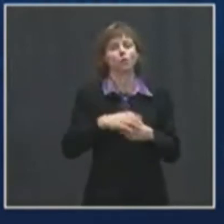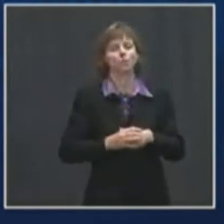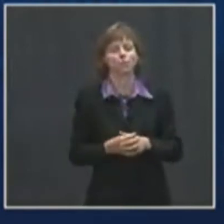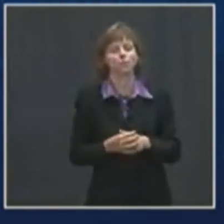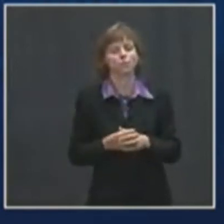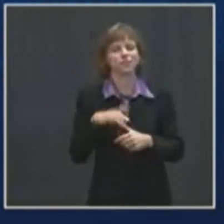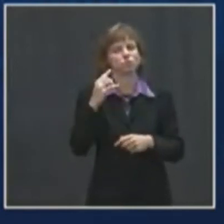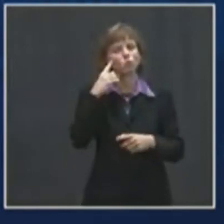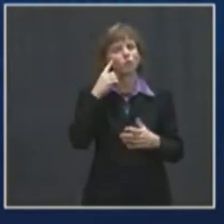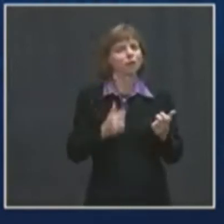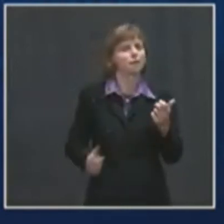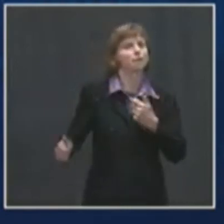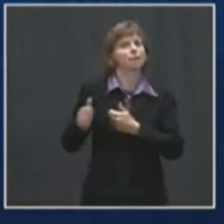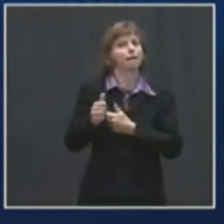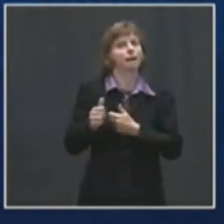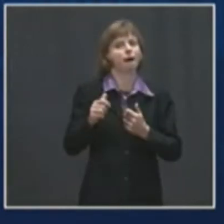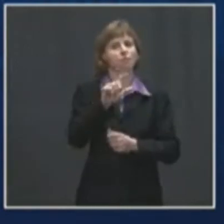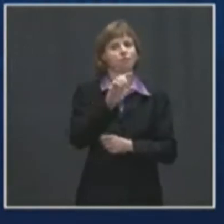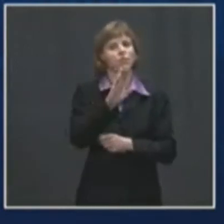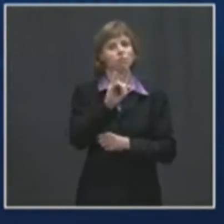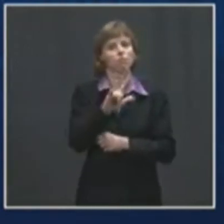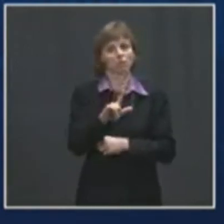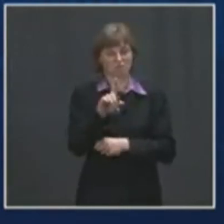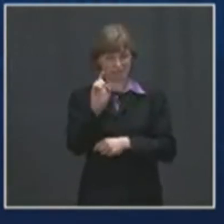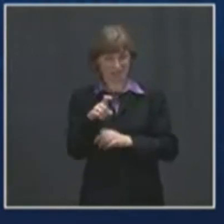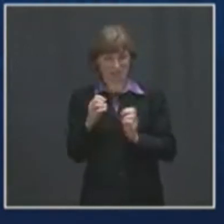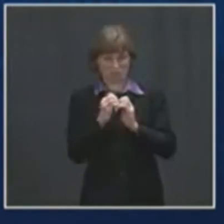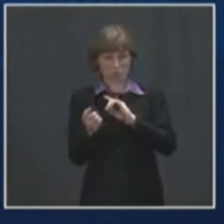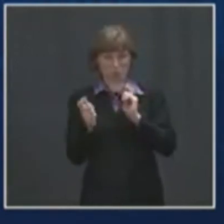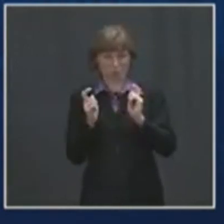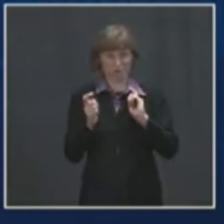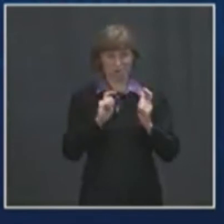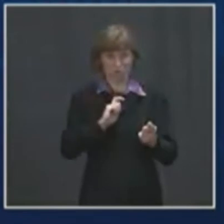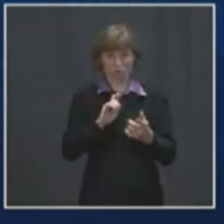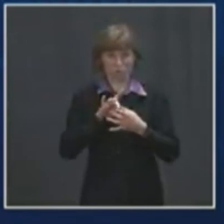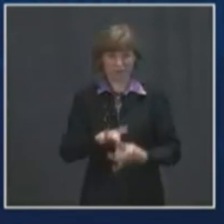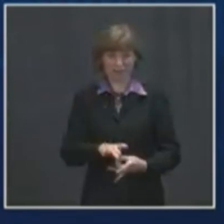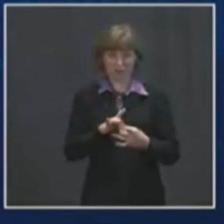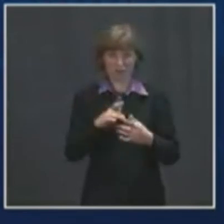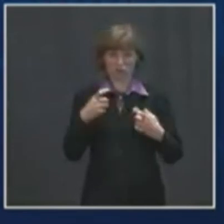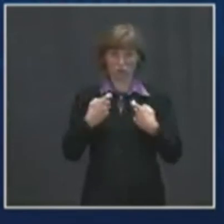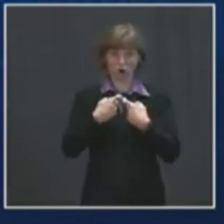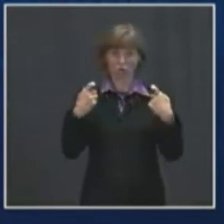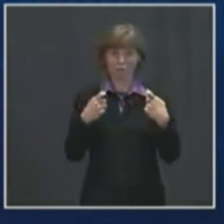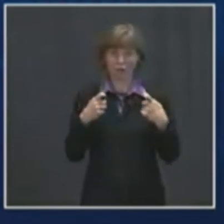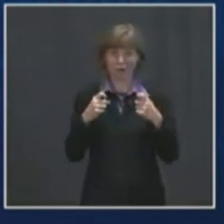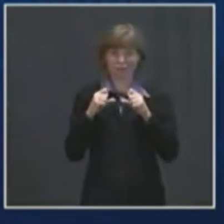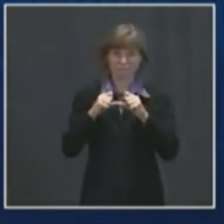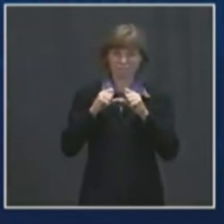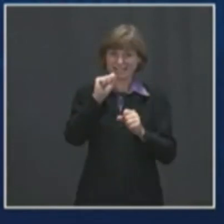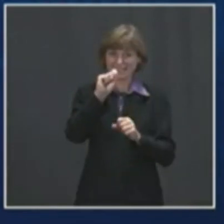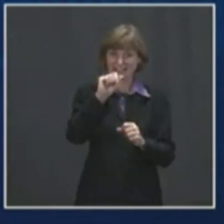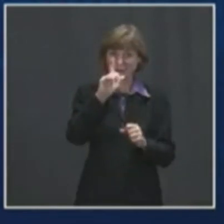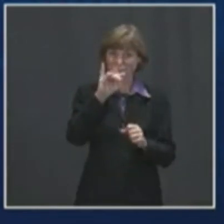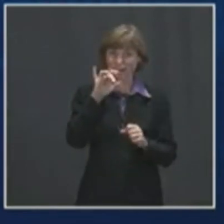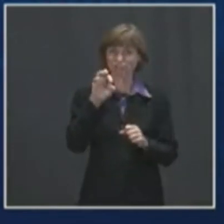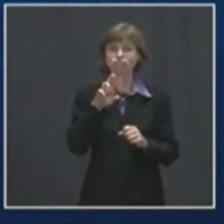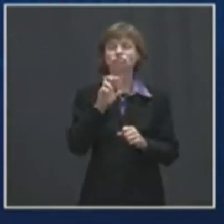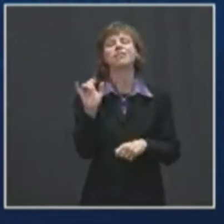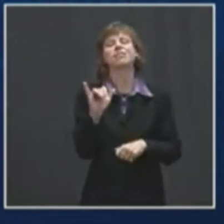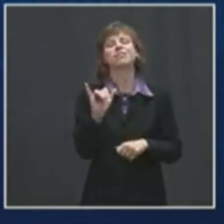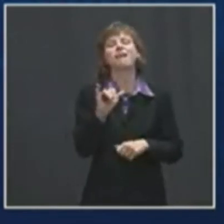this bill, that there needs to be more reform around automatic stabilizers, unemployment insurance? Like, do you need to do more so that the next time